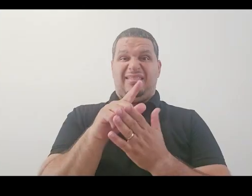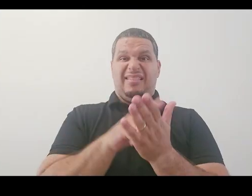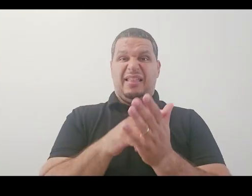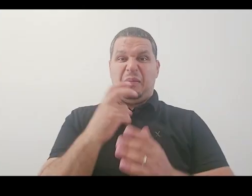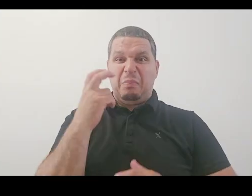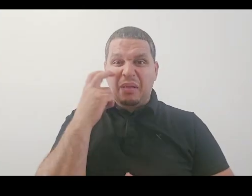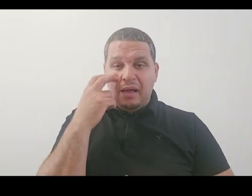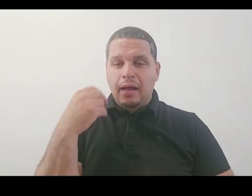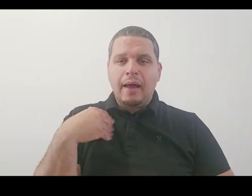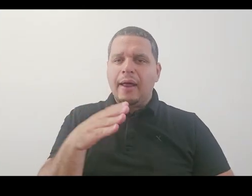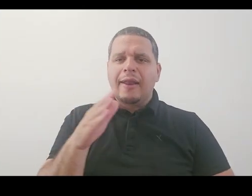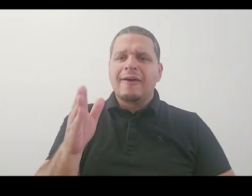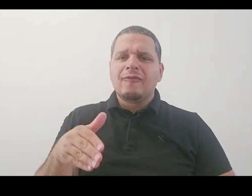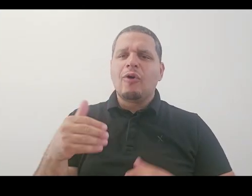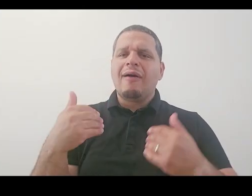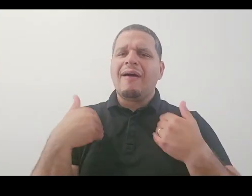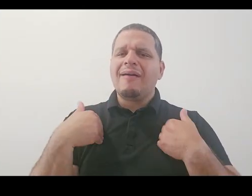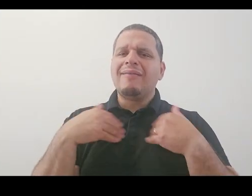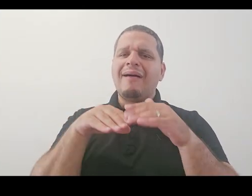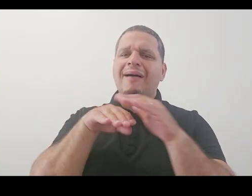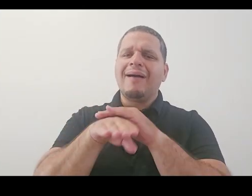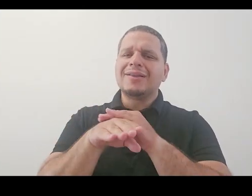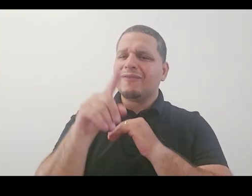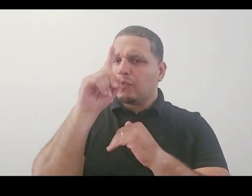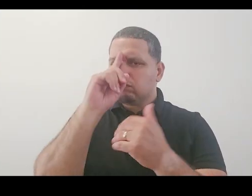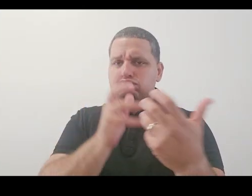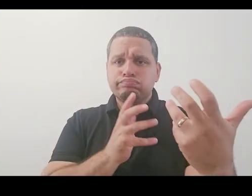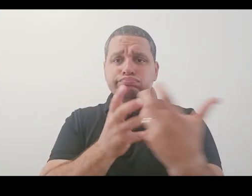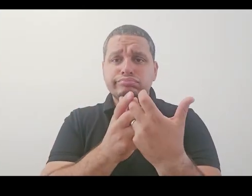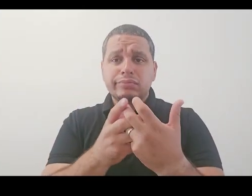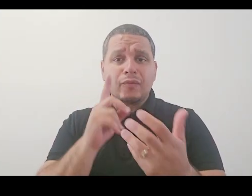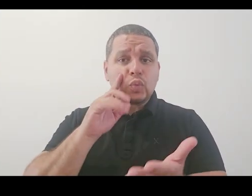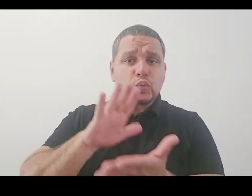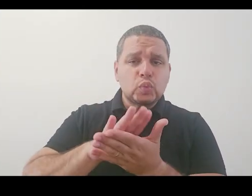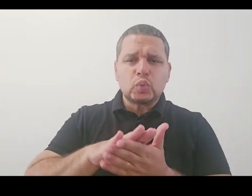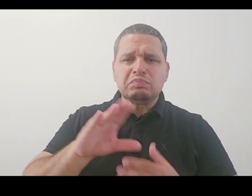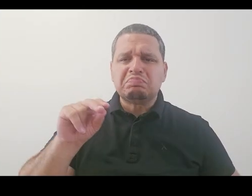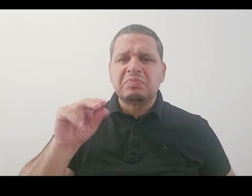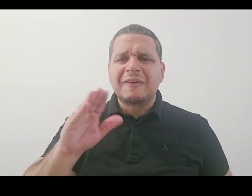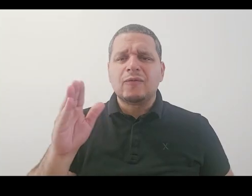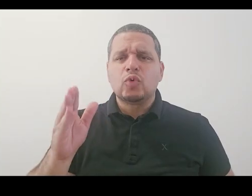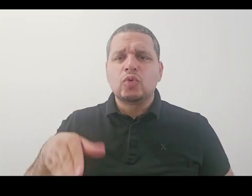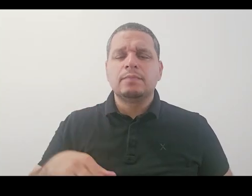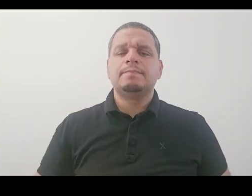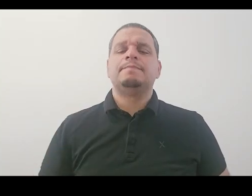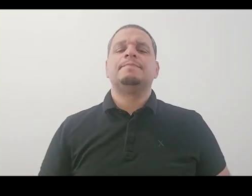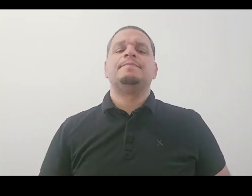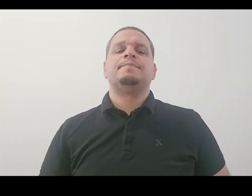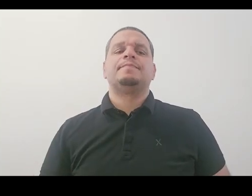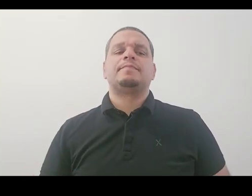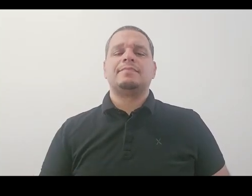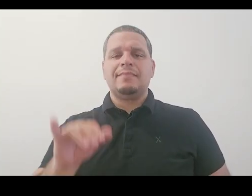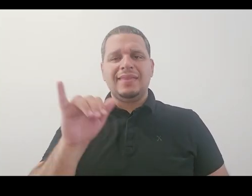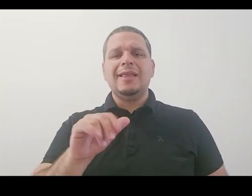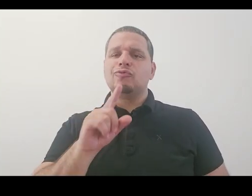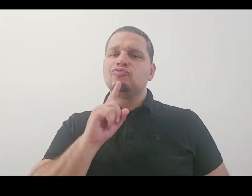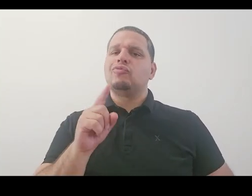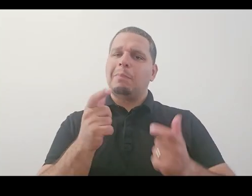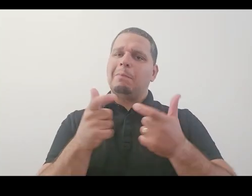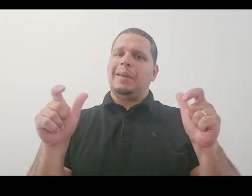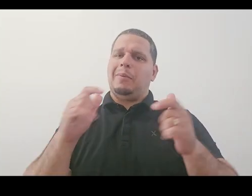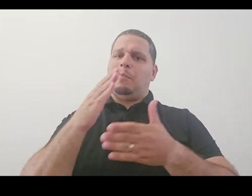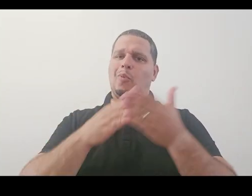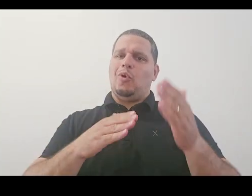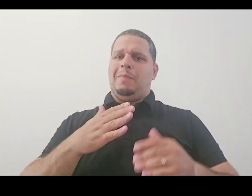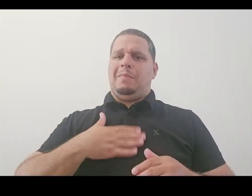I never had access to accommodations growing up in school. And so that kind of really was a big part of